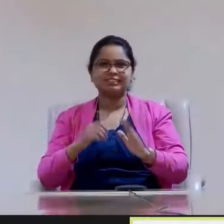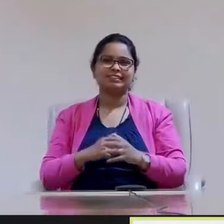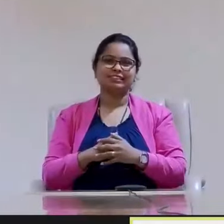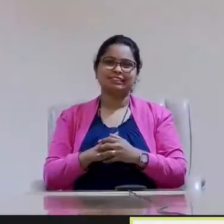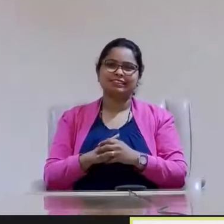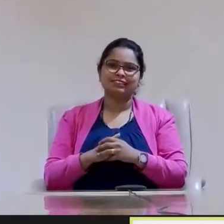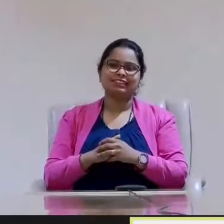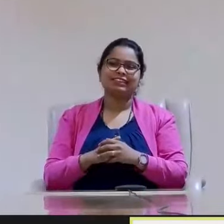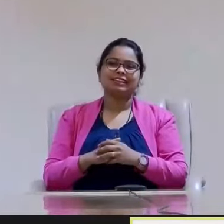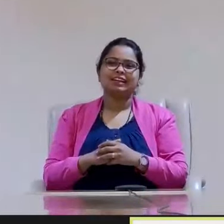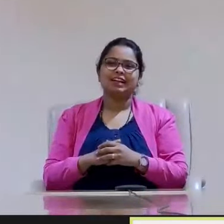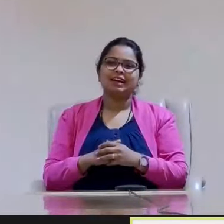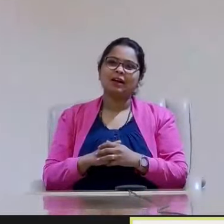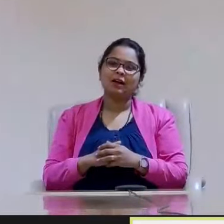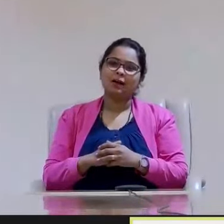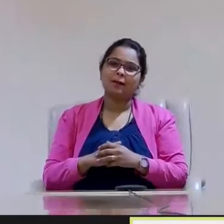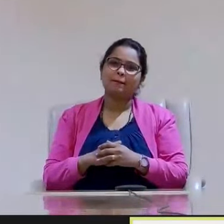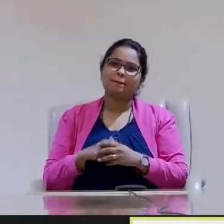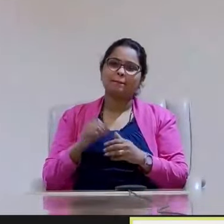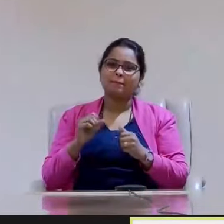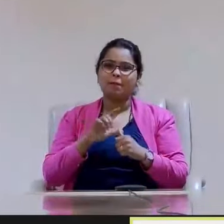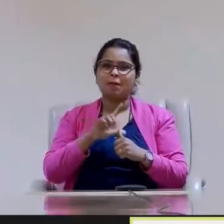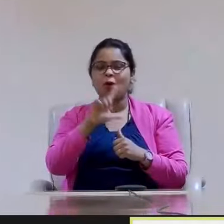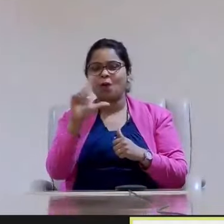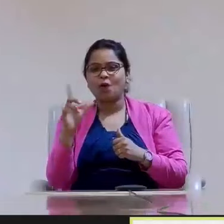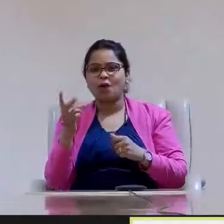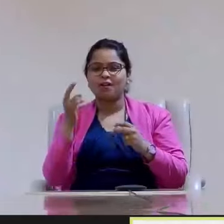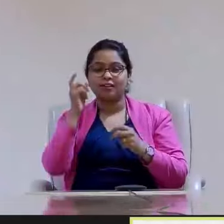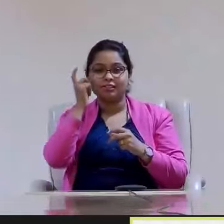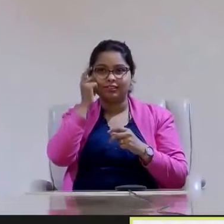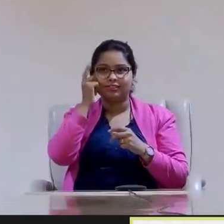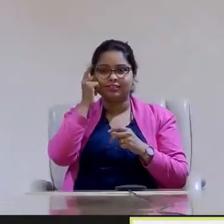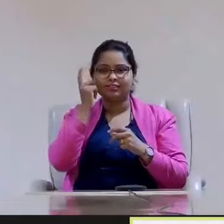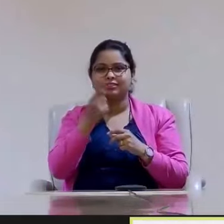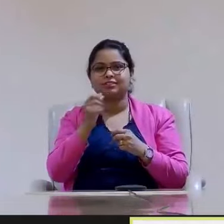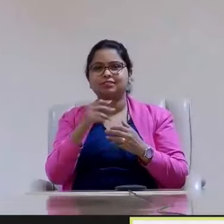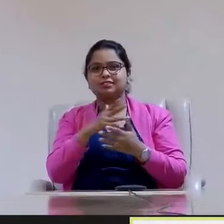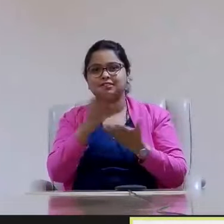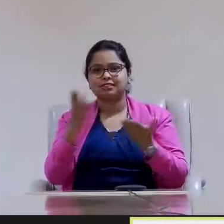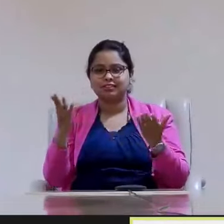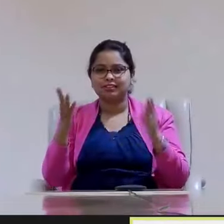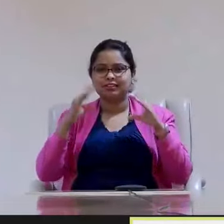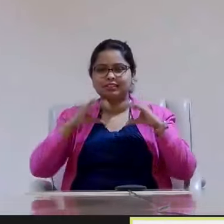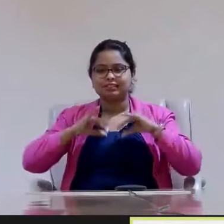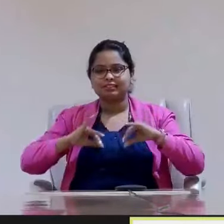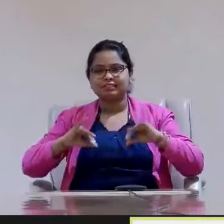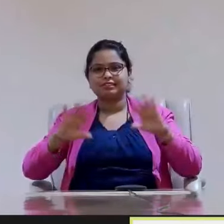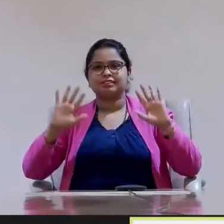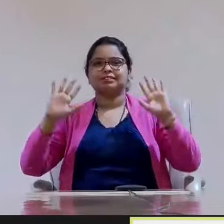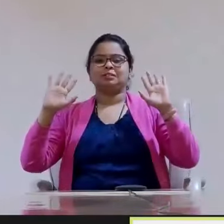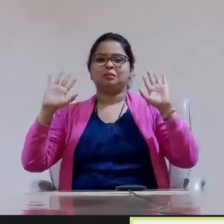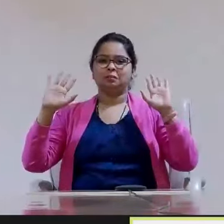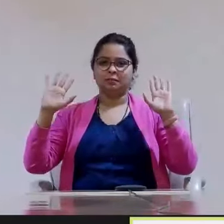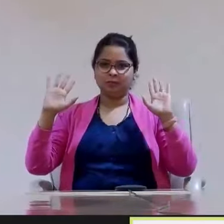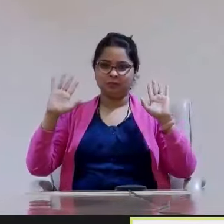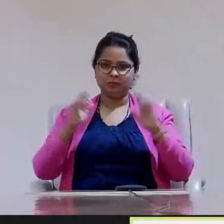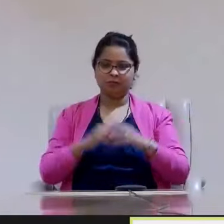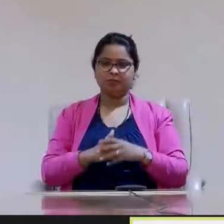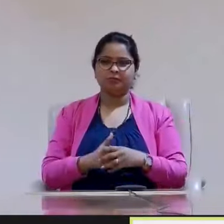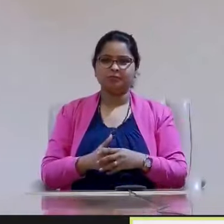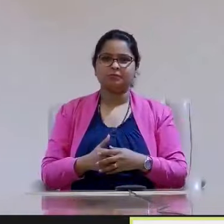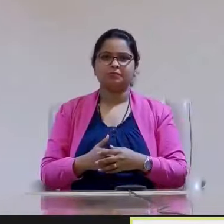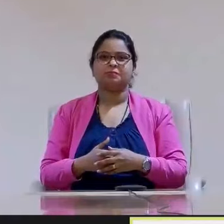overall, overview of how we can overall stay at peace, I think here